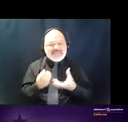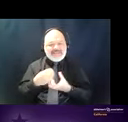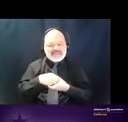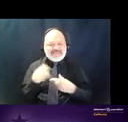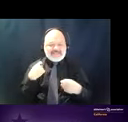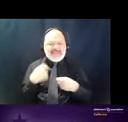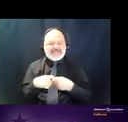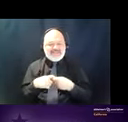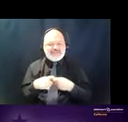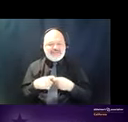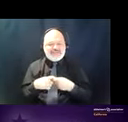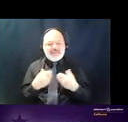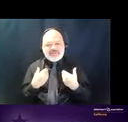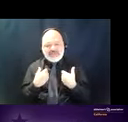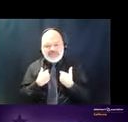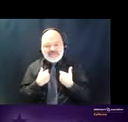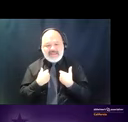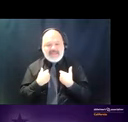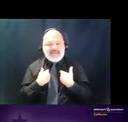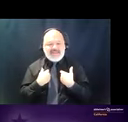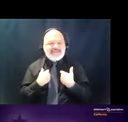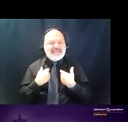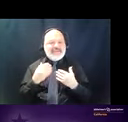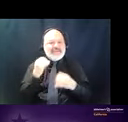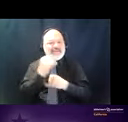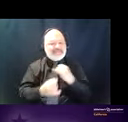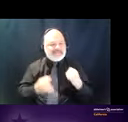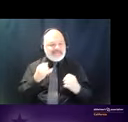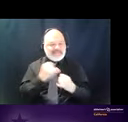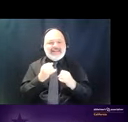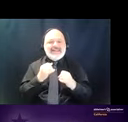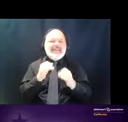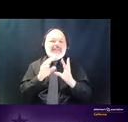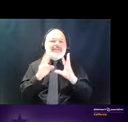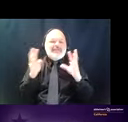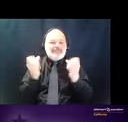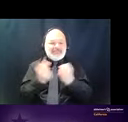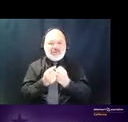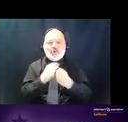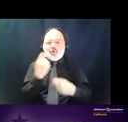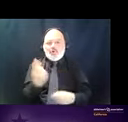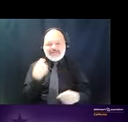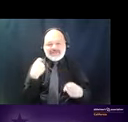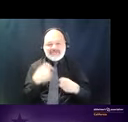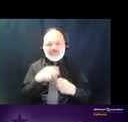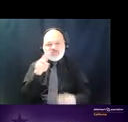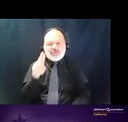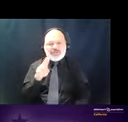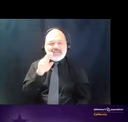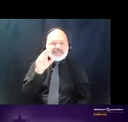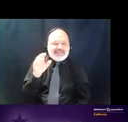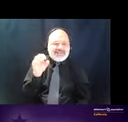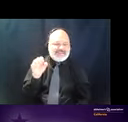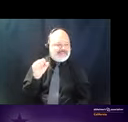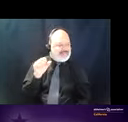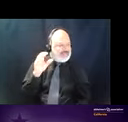we are having in June 5th, the International Alzheimer's Symposium, completely in Spanish with UCSF. And also we have a